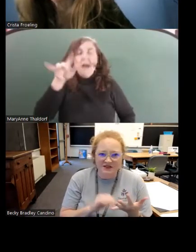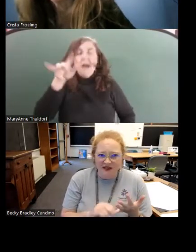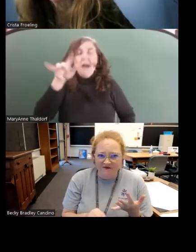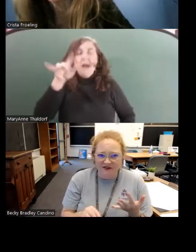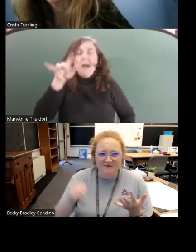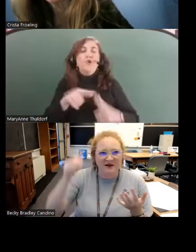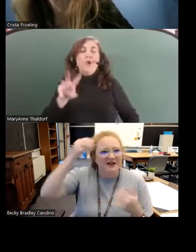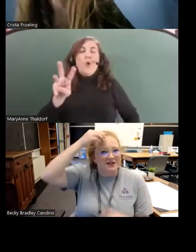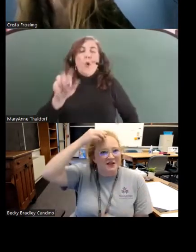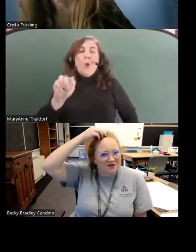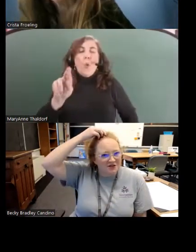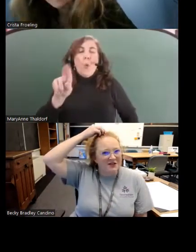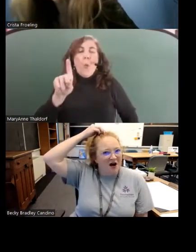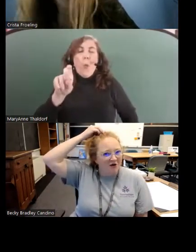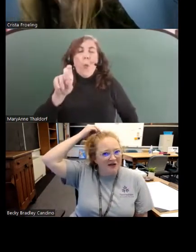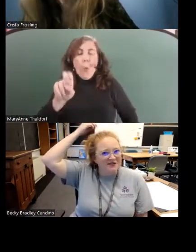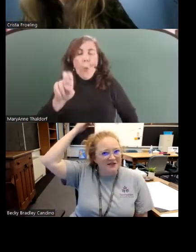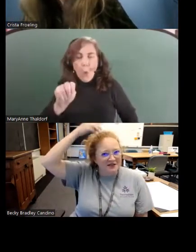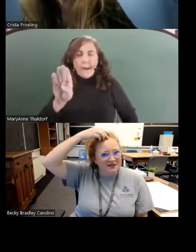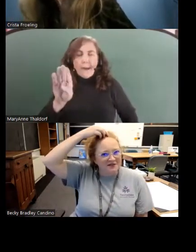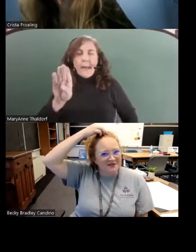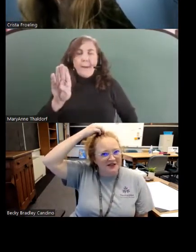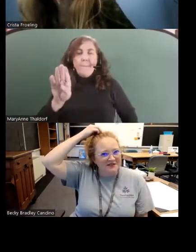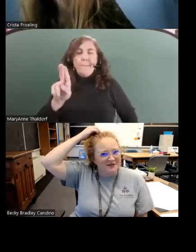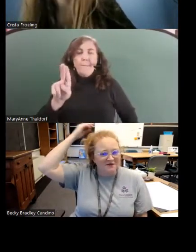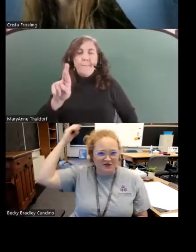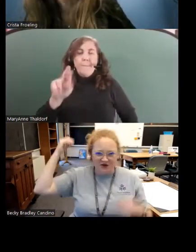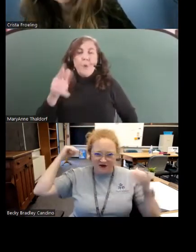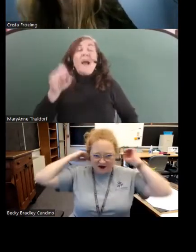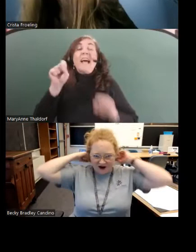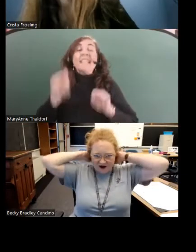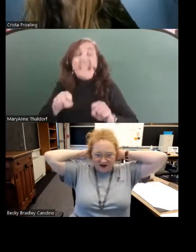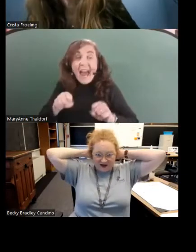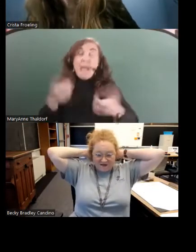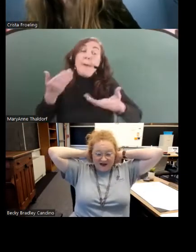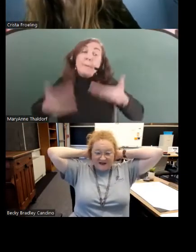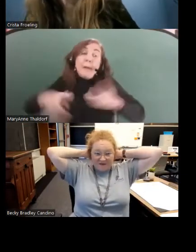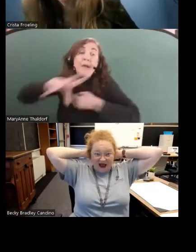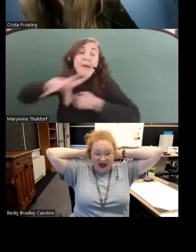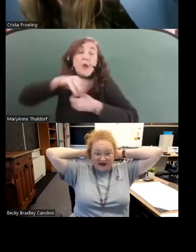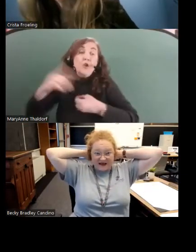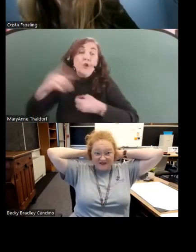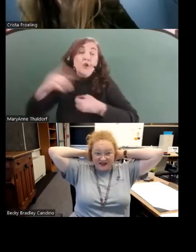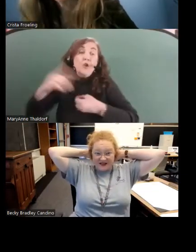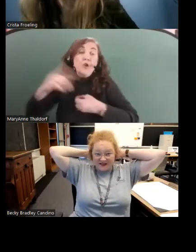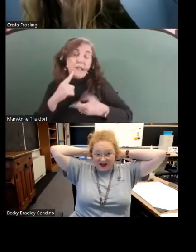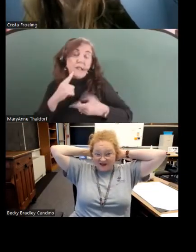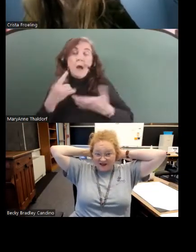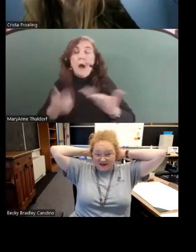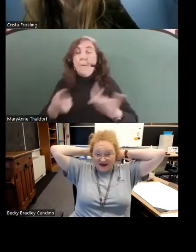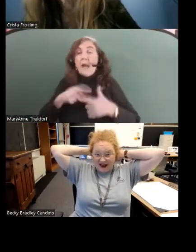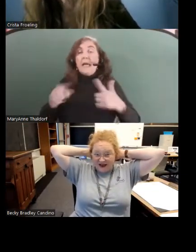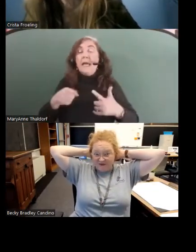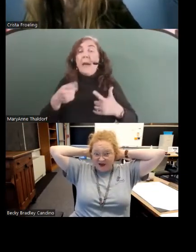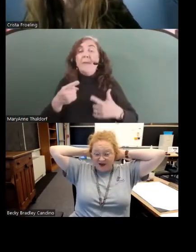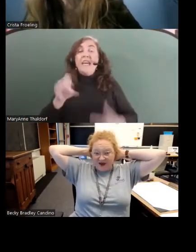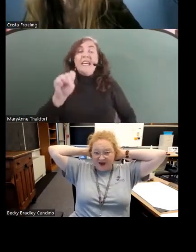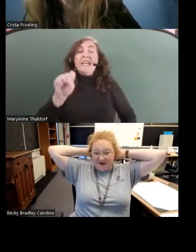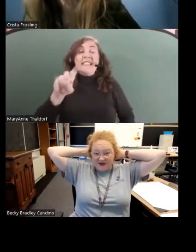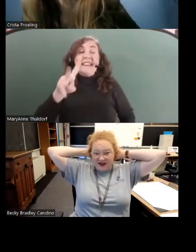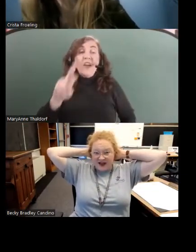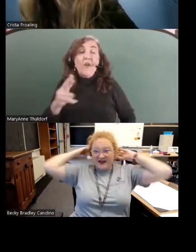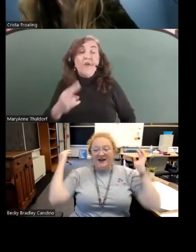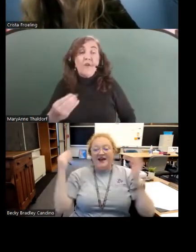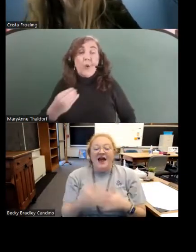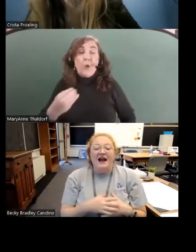include deafness, but it usually always includes that silver streak of hair. And it can be at the back. I've seen it like in the nape of